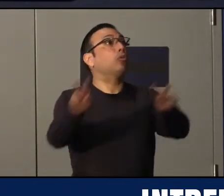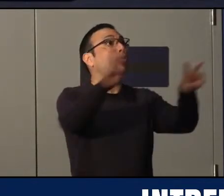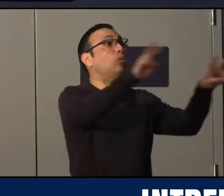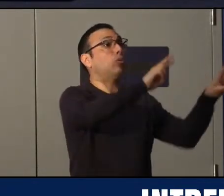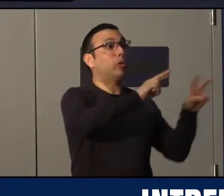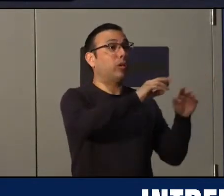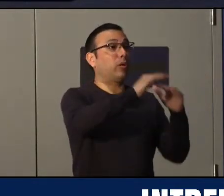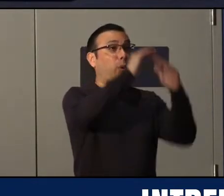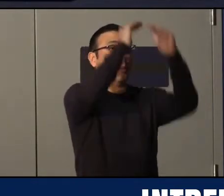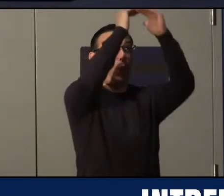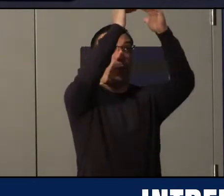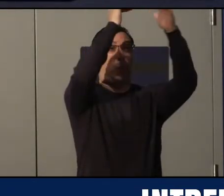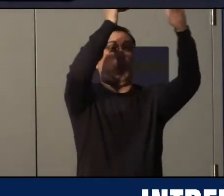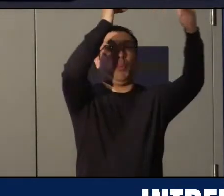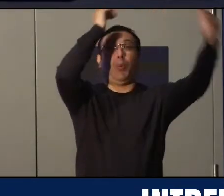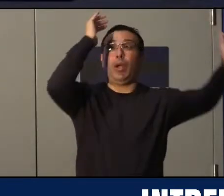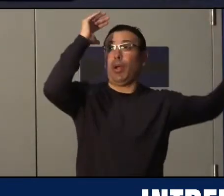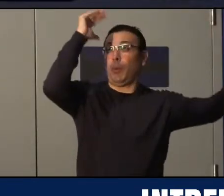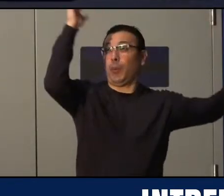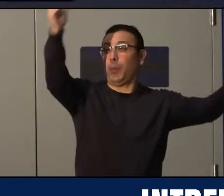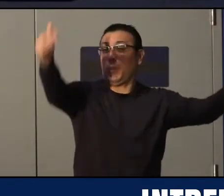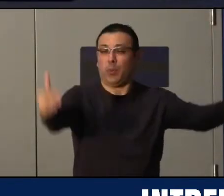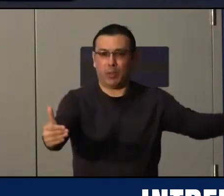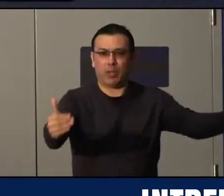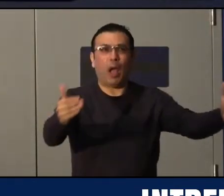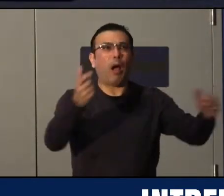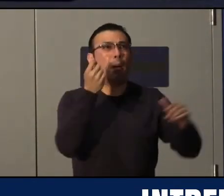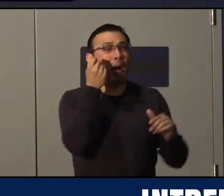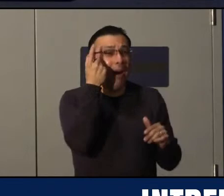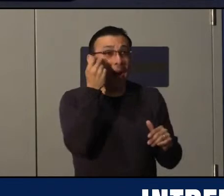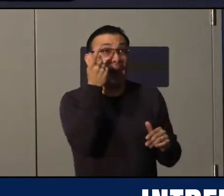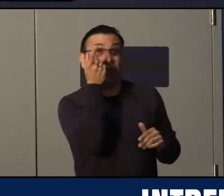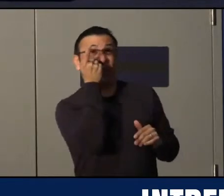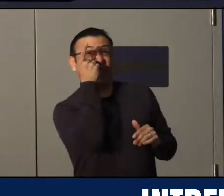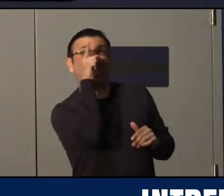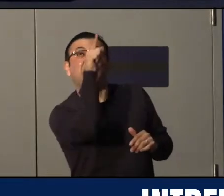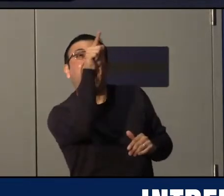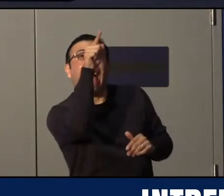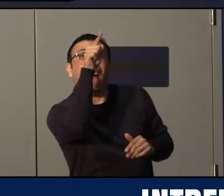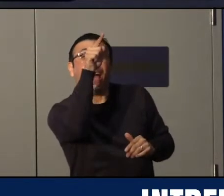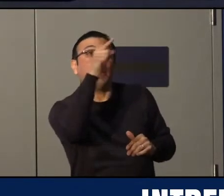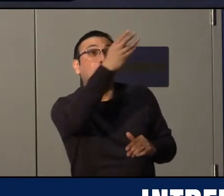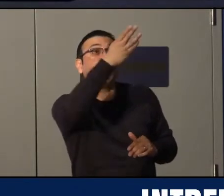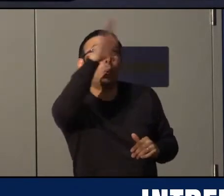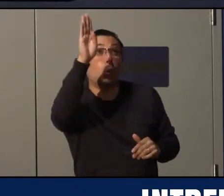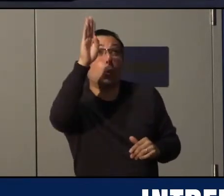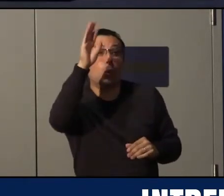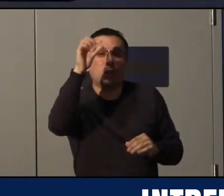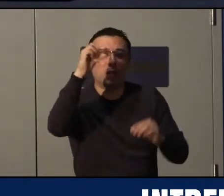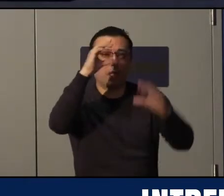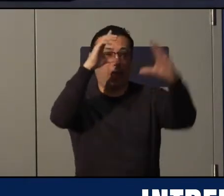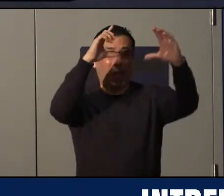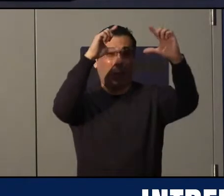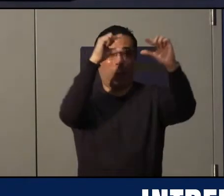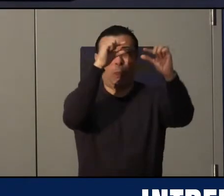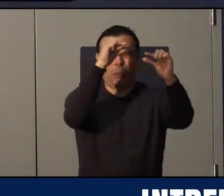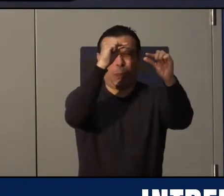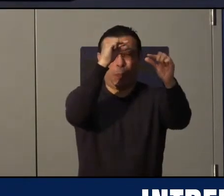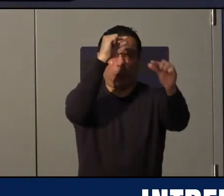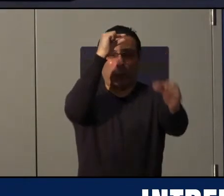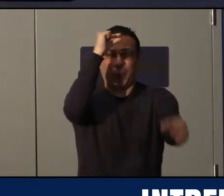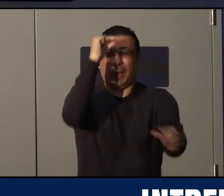but acknowledging the reality that it is like this veil-thin blanket around us. I get goosebumps thinking about